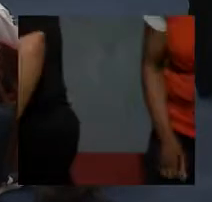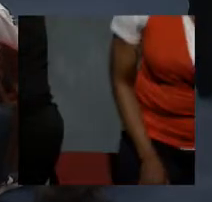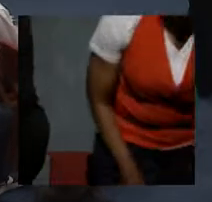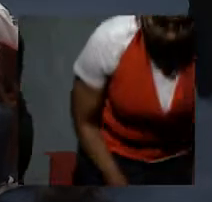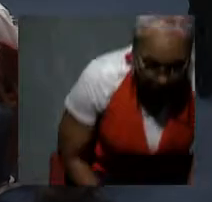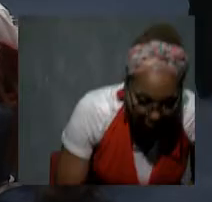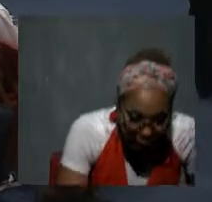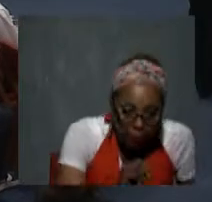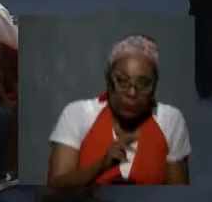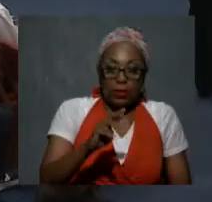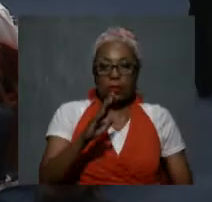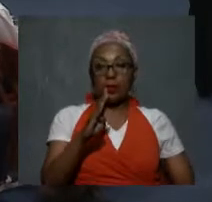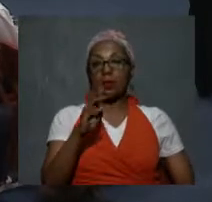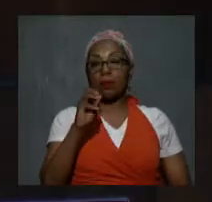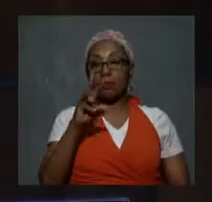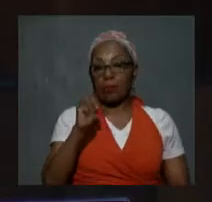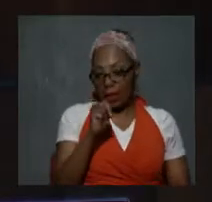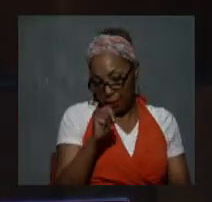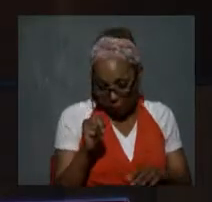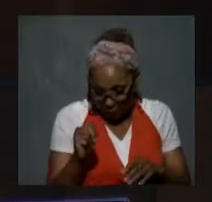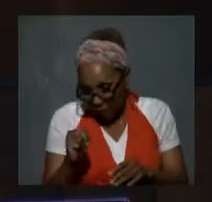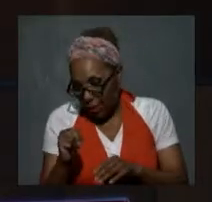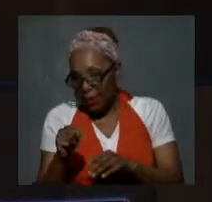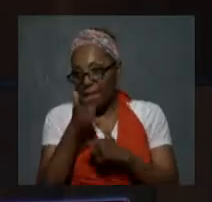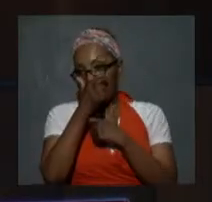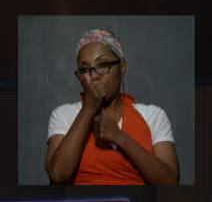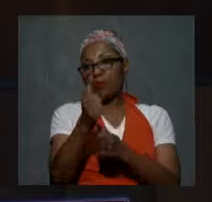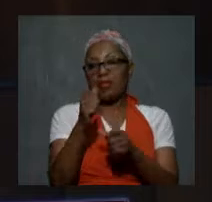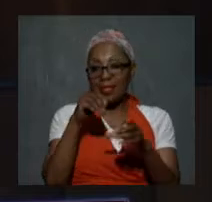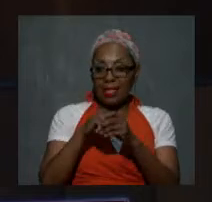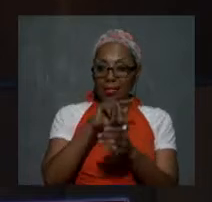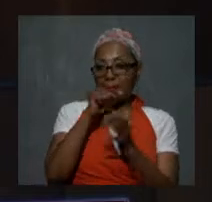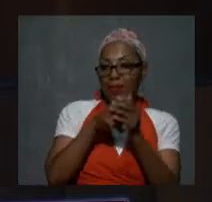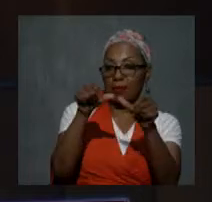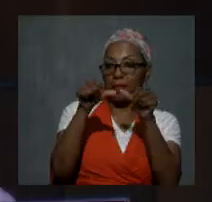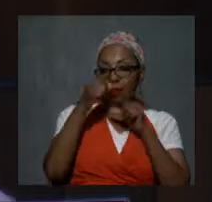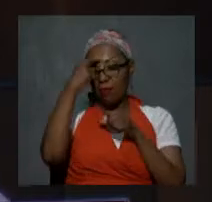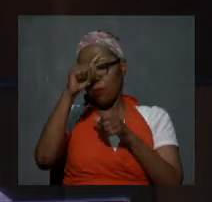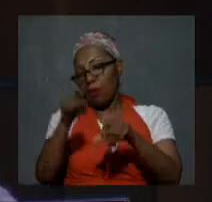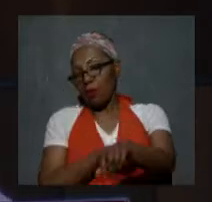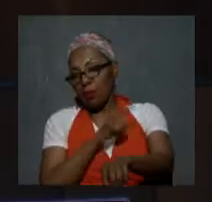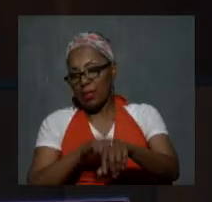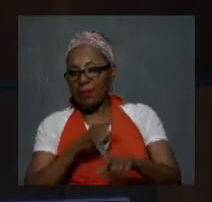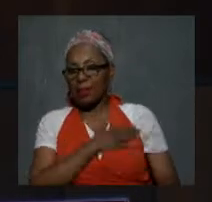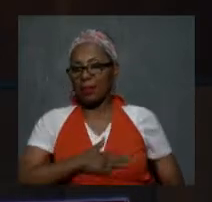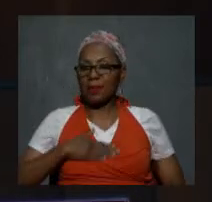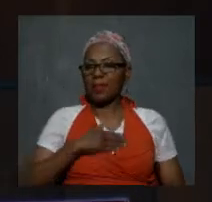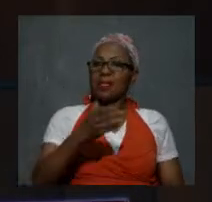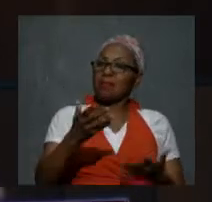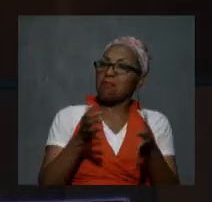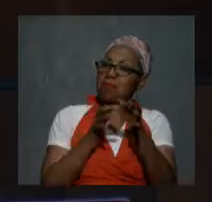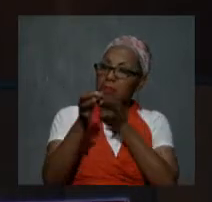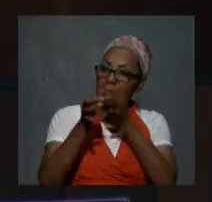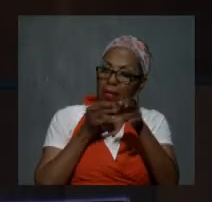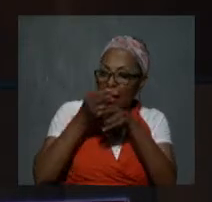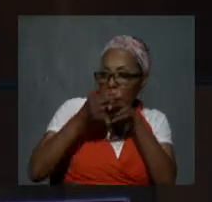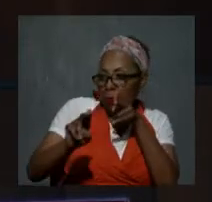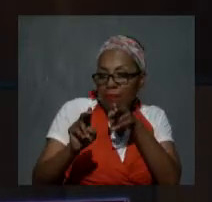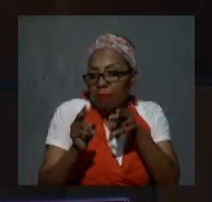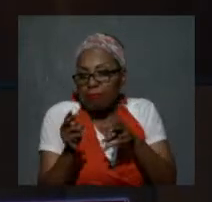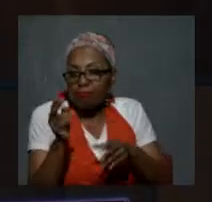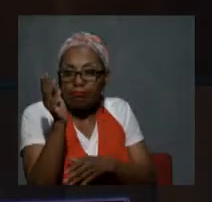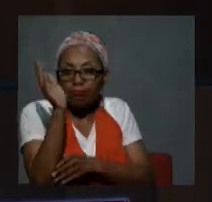given the scale and interest in this parcel for so long, would you just give us a brief presentation? Doesn't have to